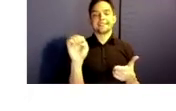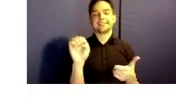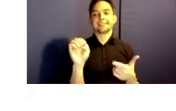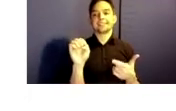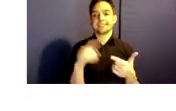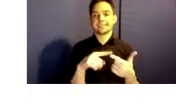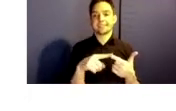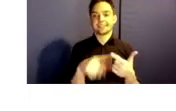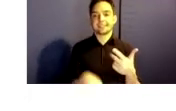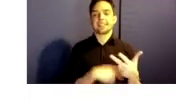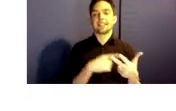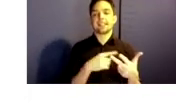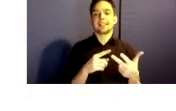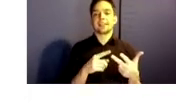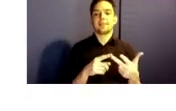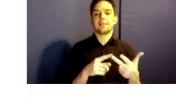Emirates,